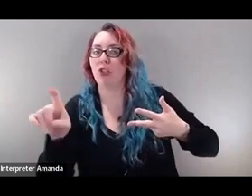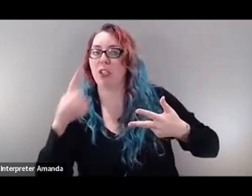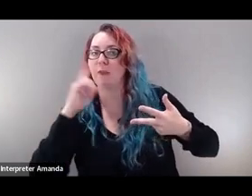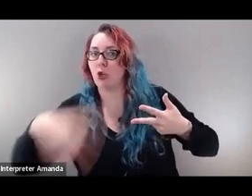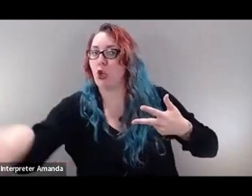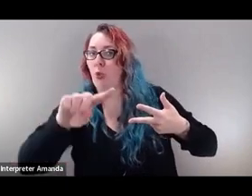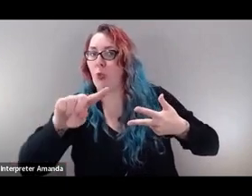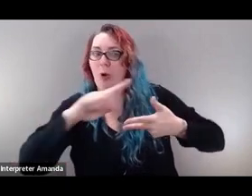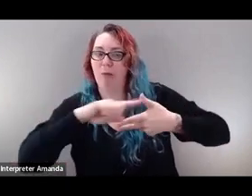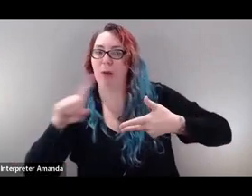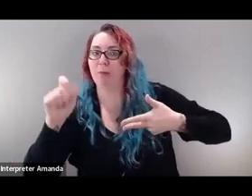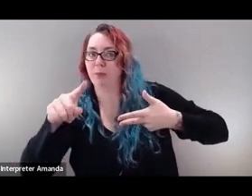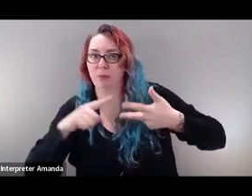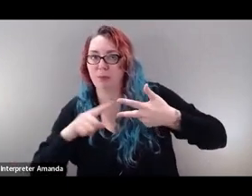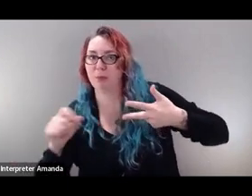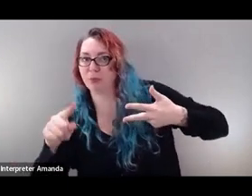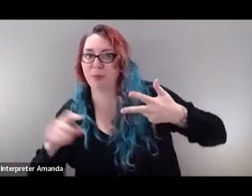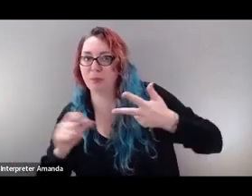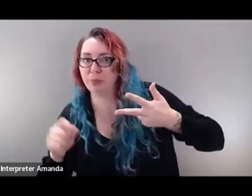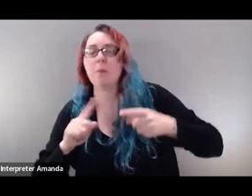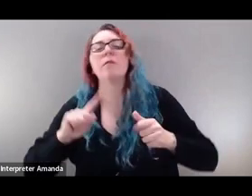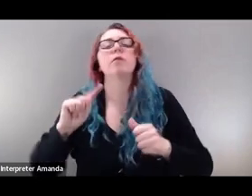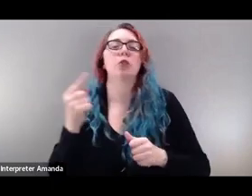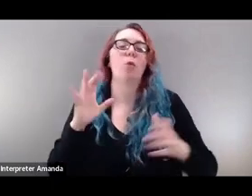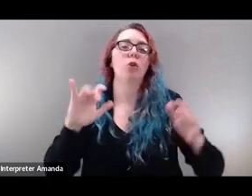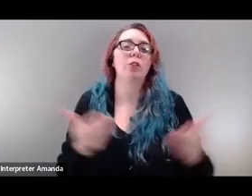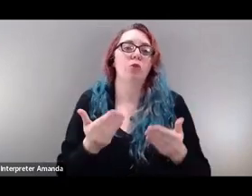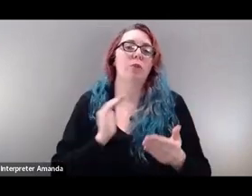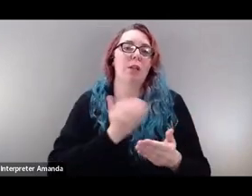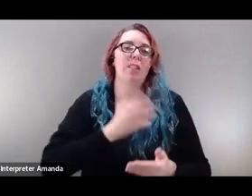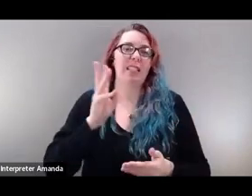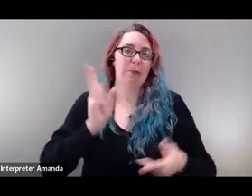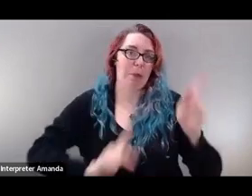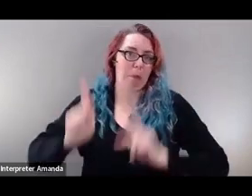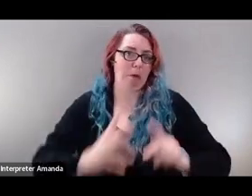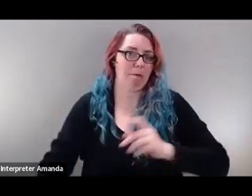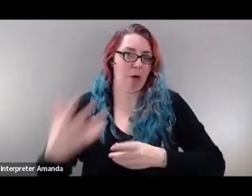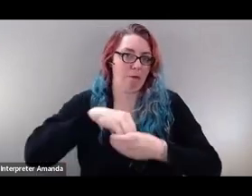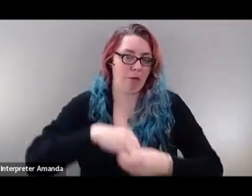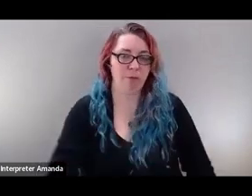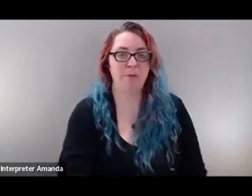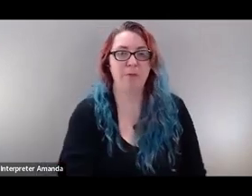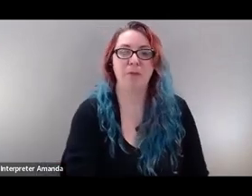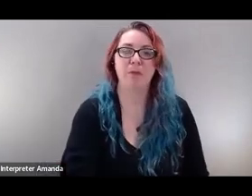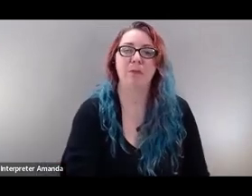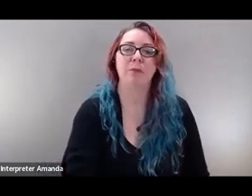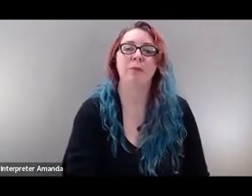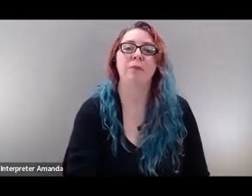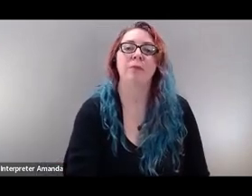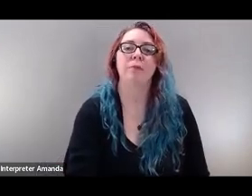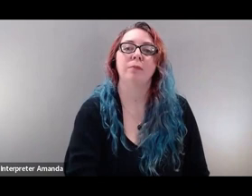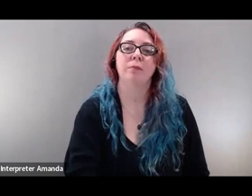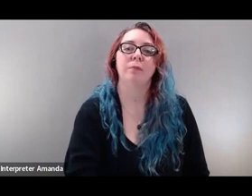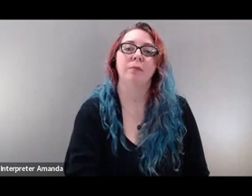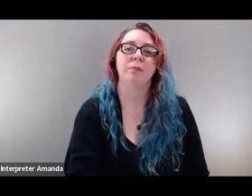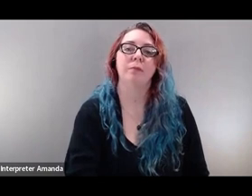first present you quickly our six panelists. For the discussion area one, all about access to culture,